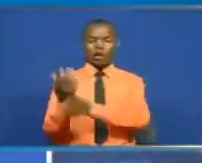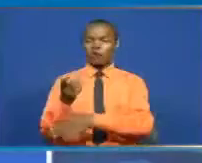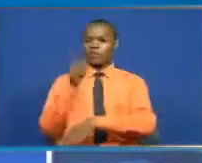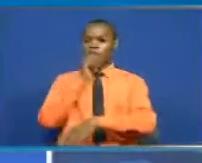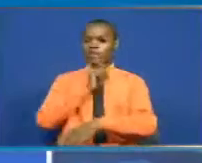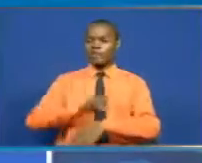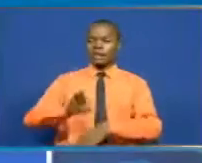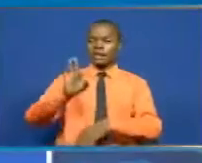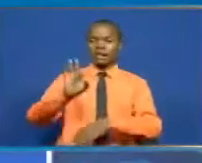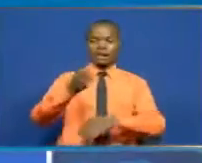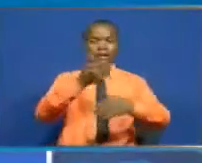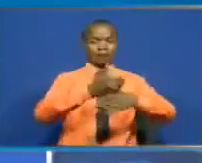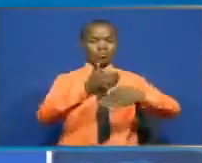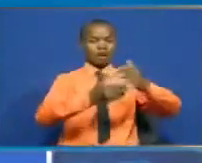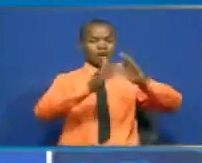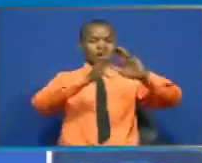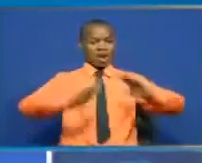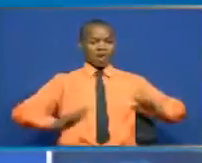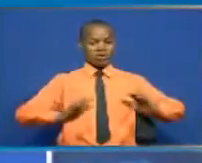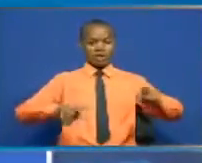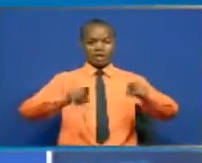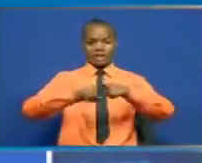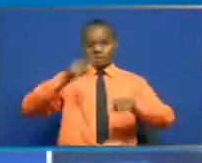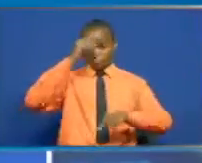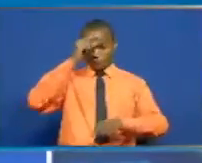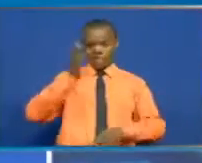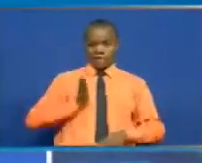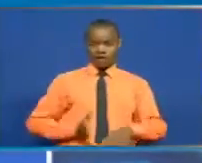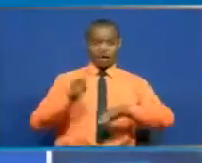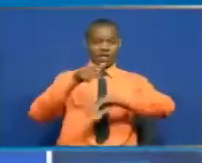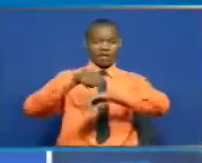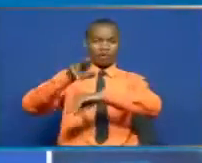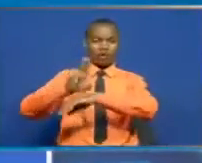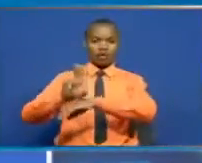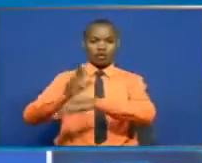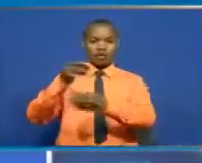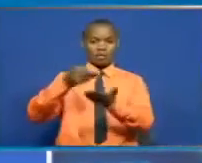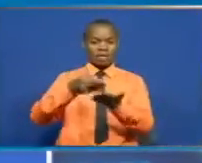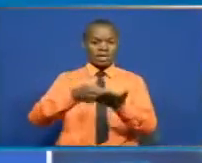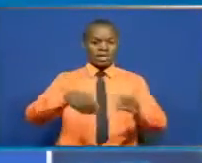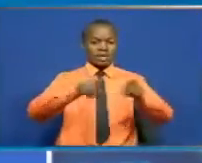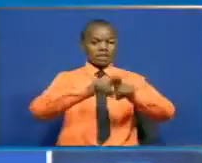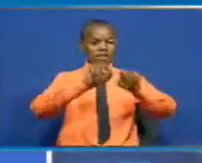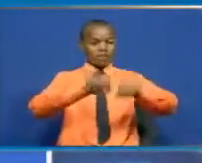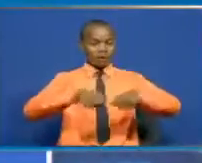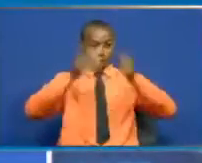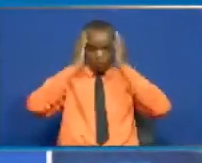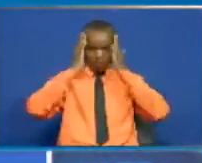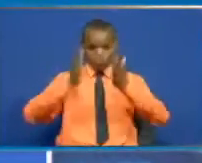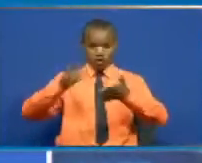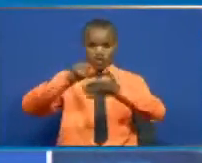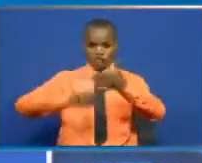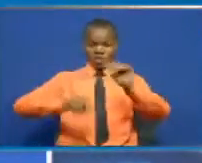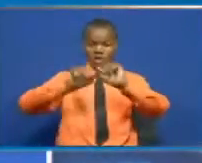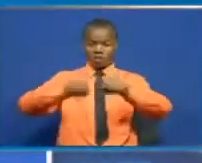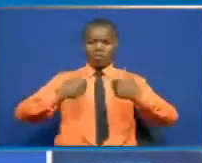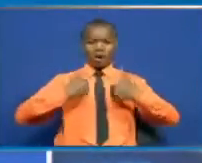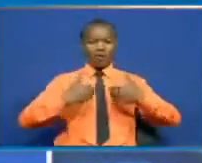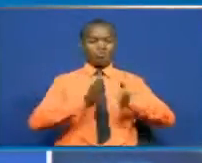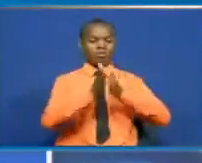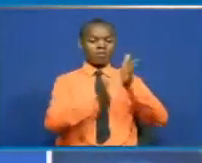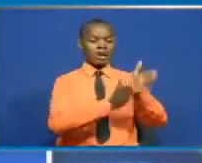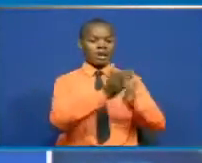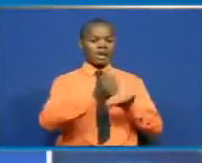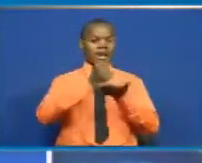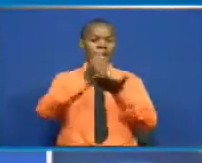cautioned governors against wasteful expenditure, rallying them to focus on implementing strategies that will cushion